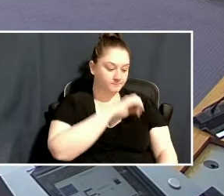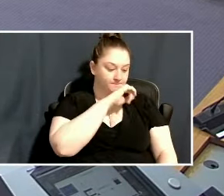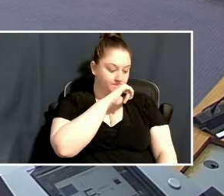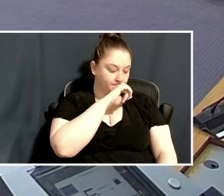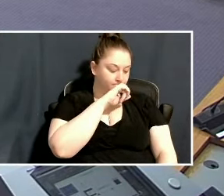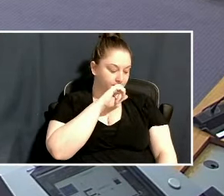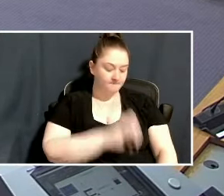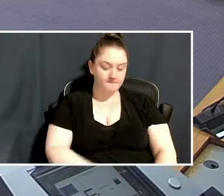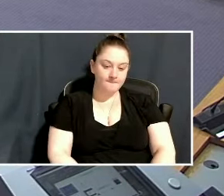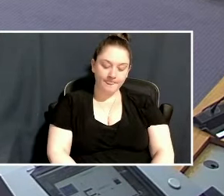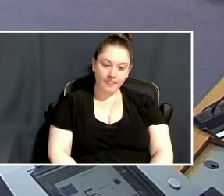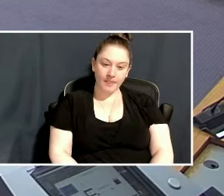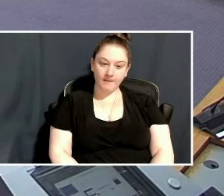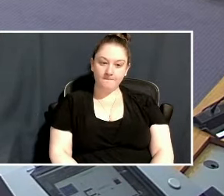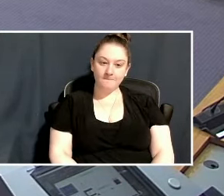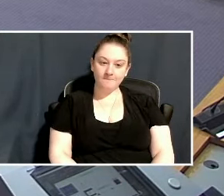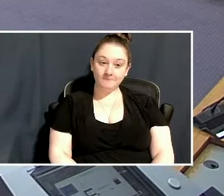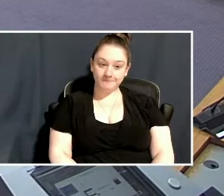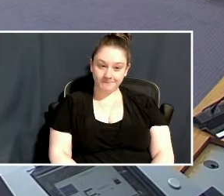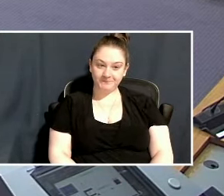Hi. Hello. How are you?